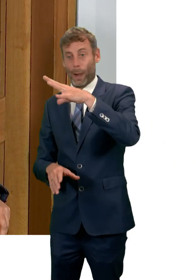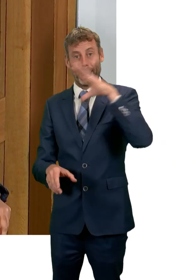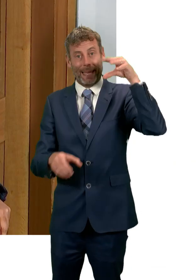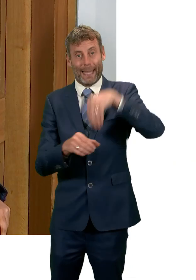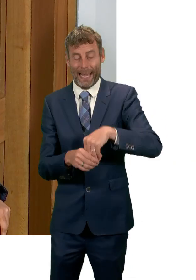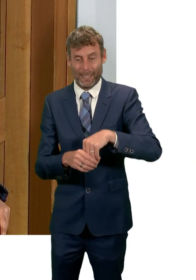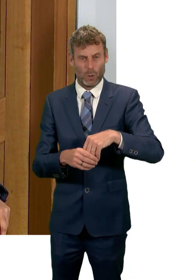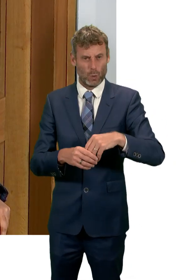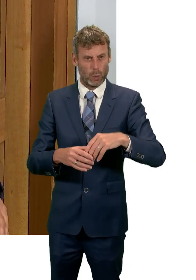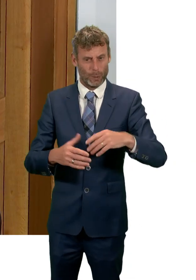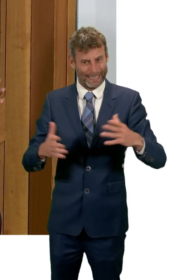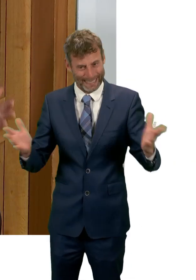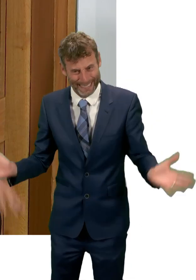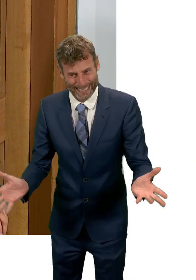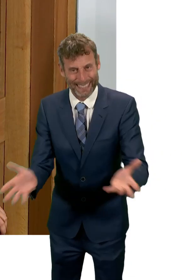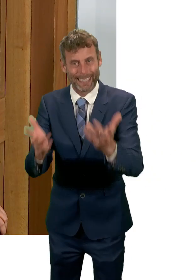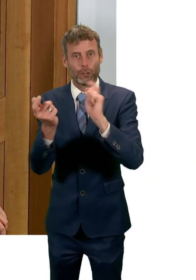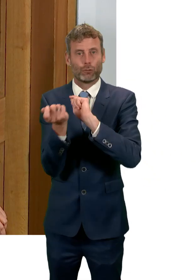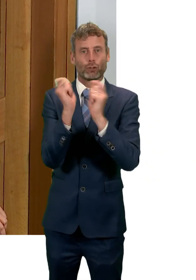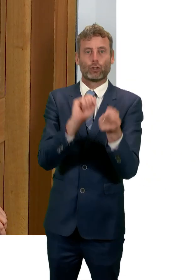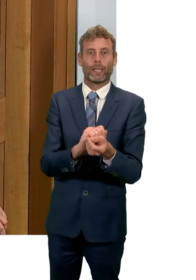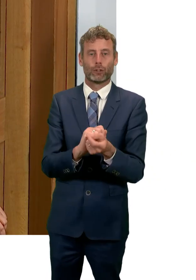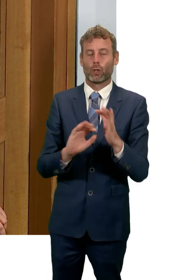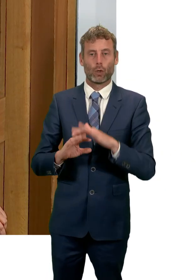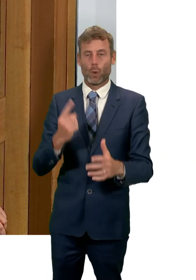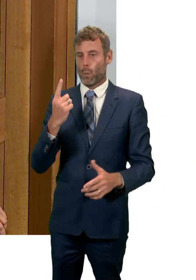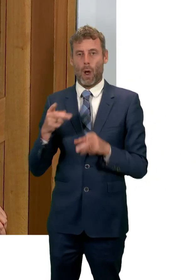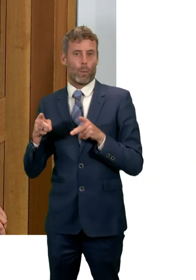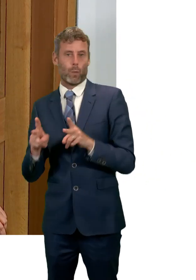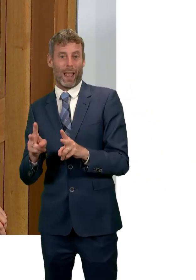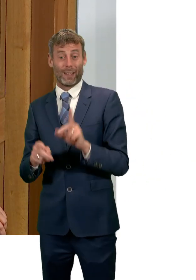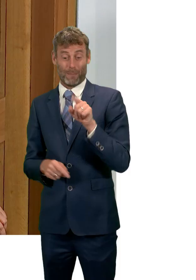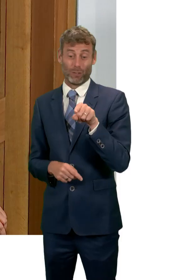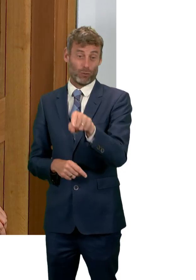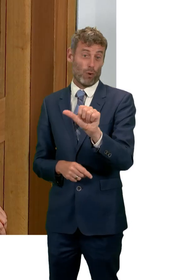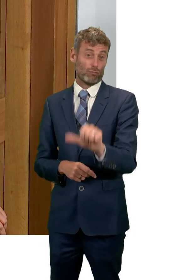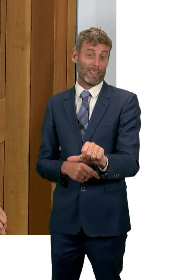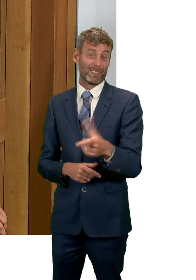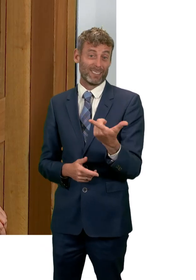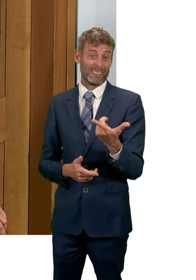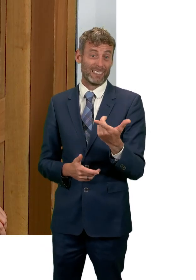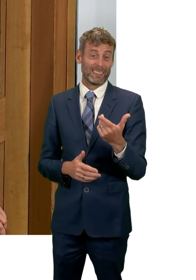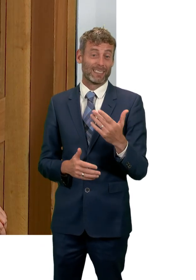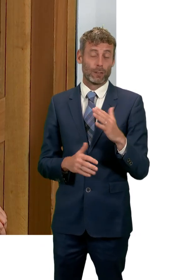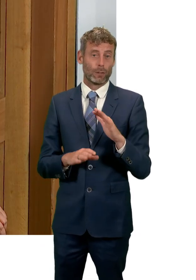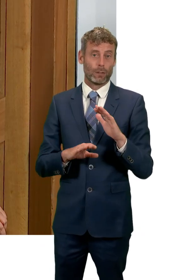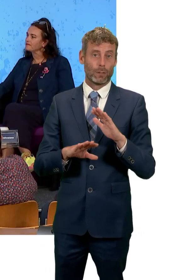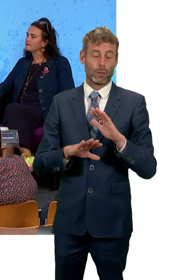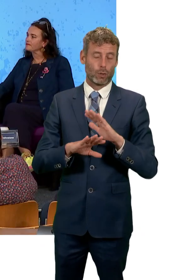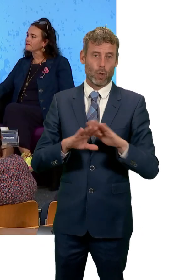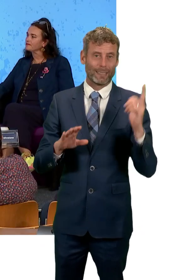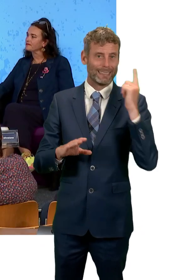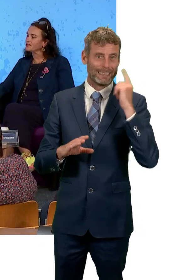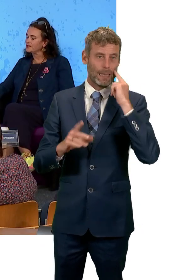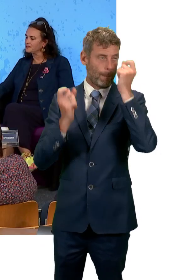impossible to come up with one solution, but I think, you know, you've highlighted the complexity. Thank you. That's right. And